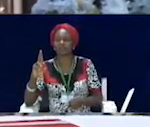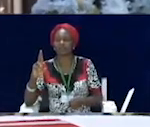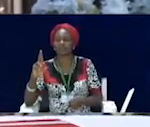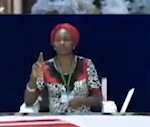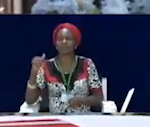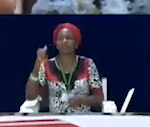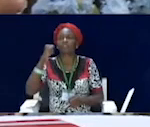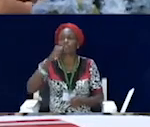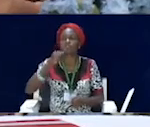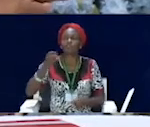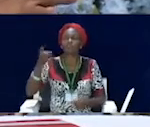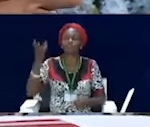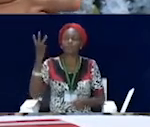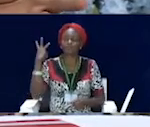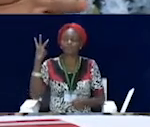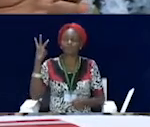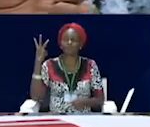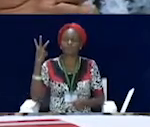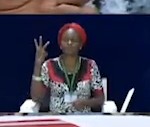She was